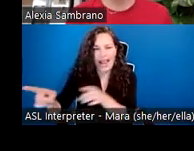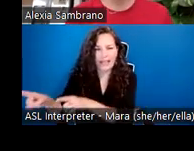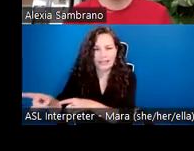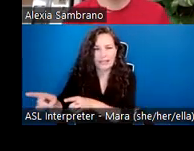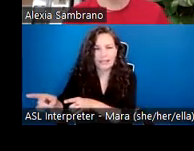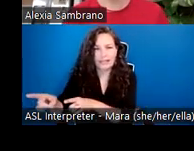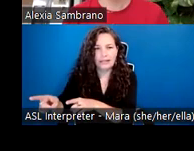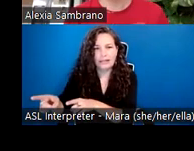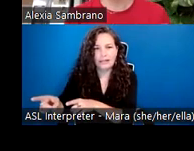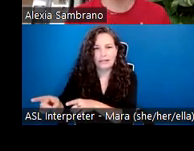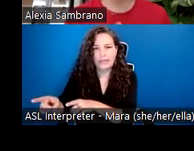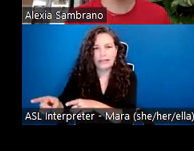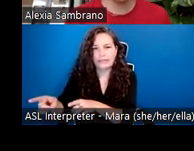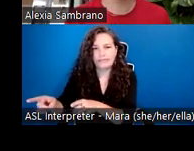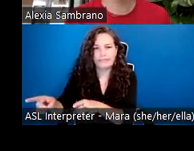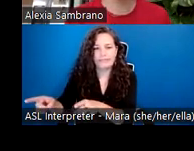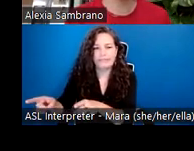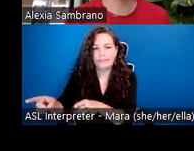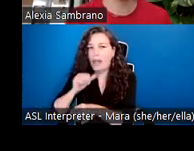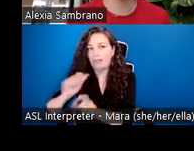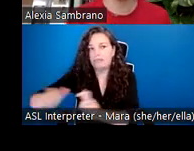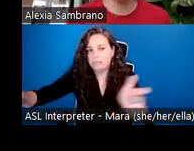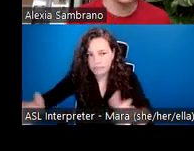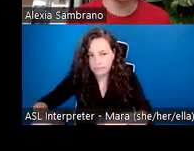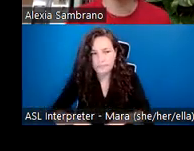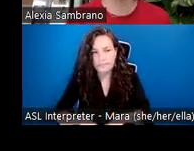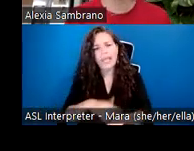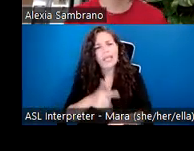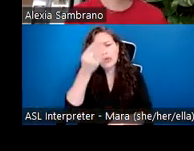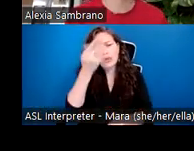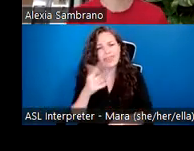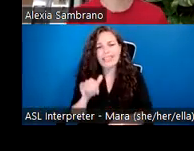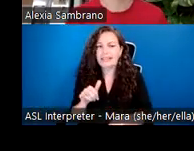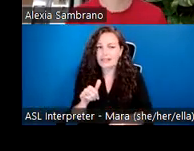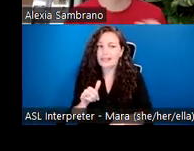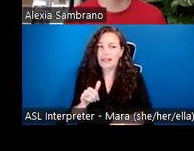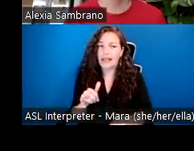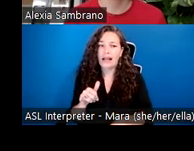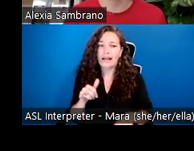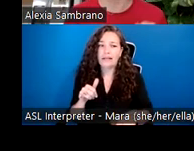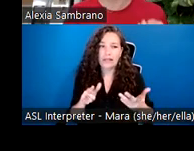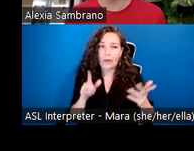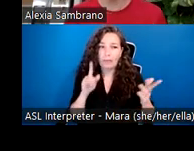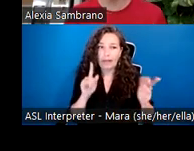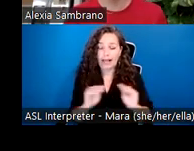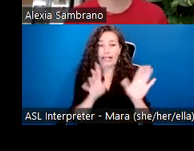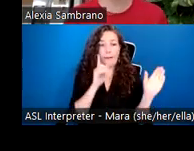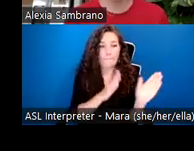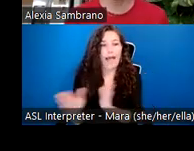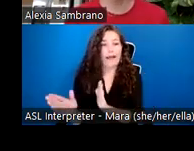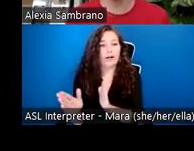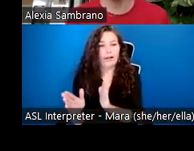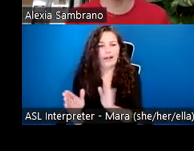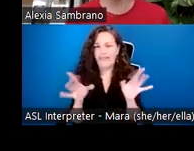So what does this tell us? It tells us that there's a clear pattern of, fatal violence that disproportionately affects trans women of color, and